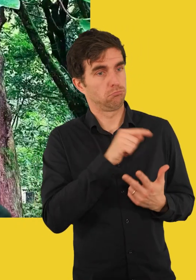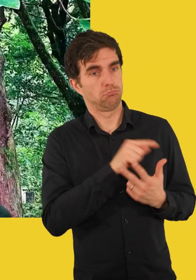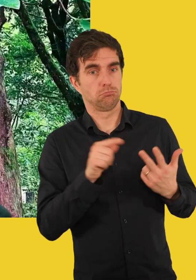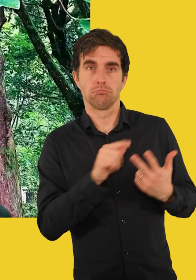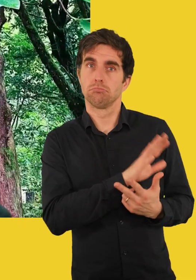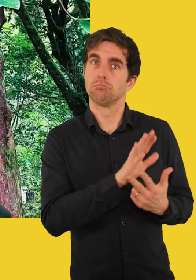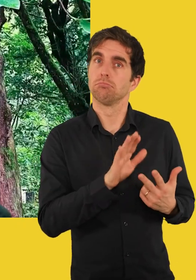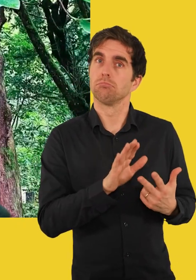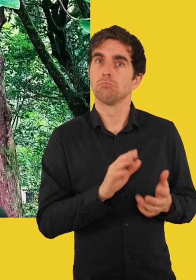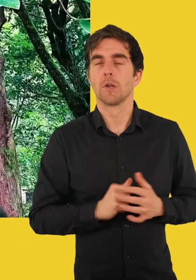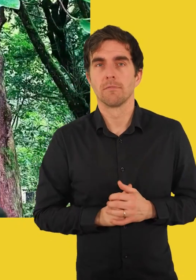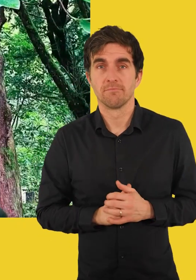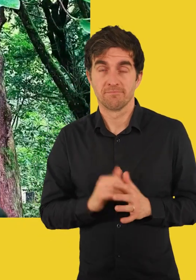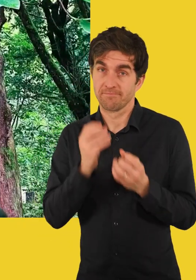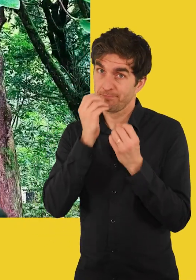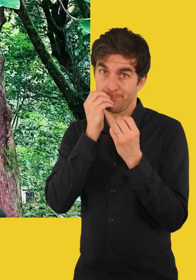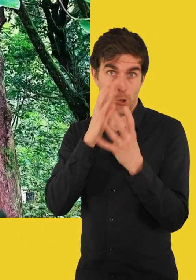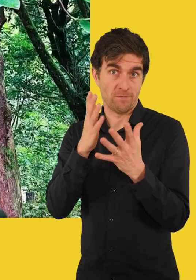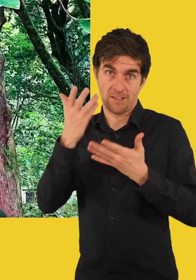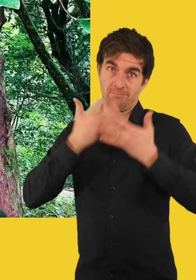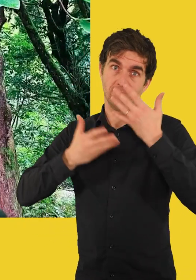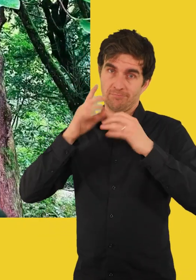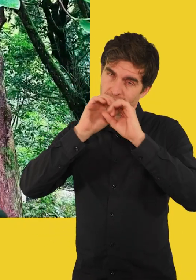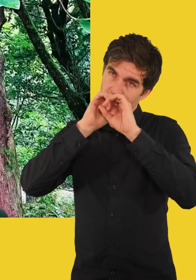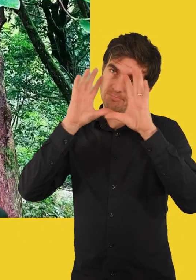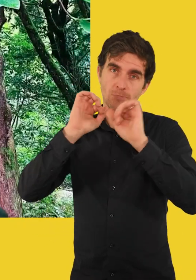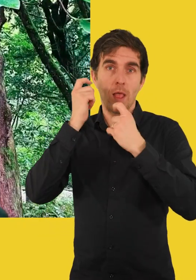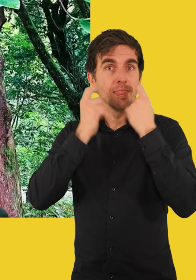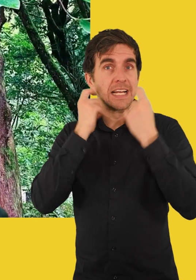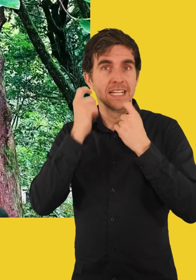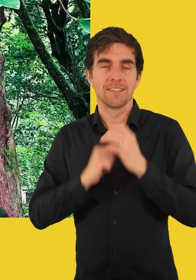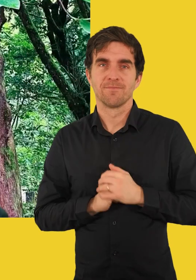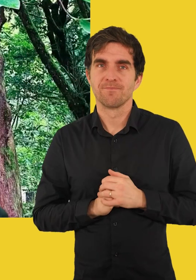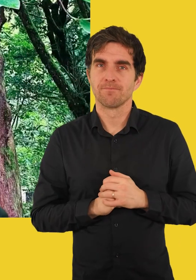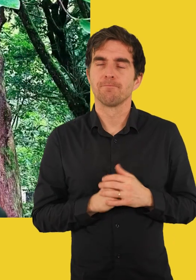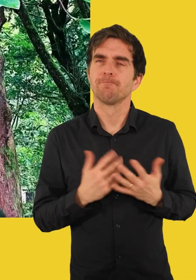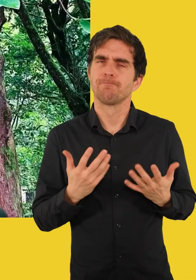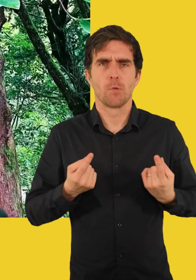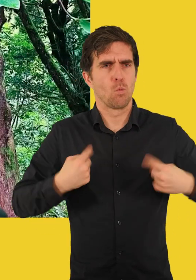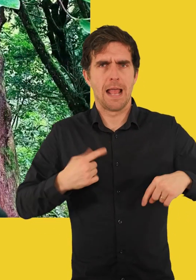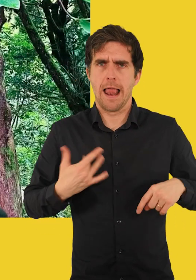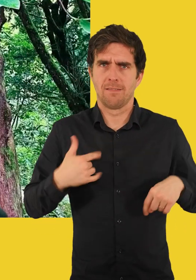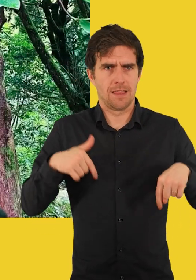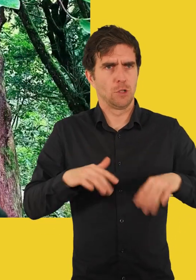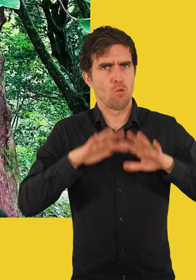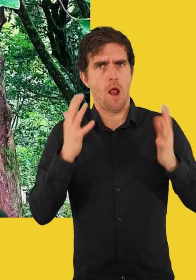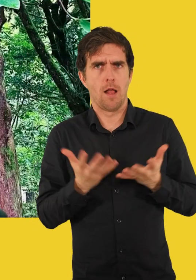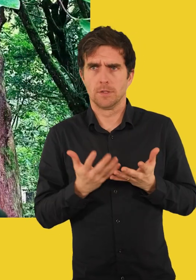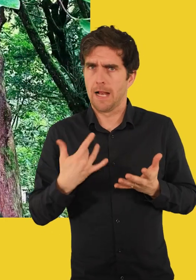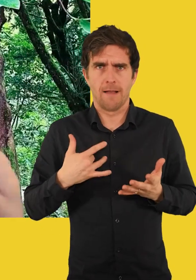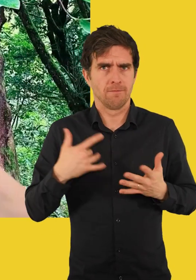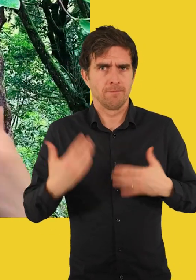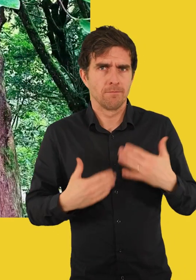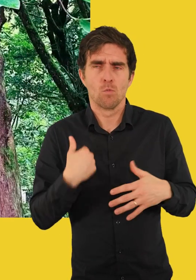me. Yeah, it's a really beautiful way of thinking about it, actually, Ink, because there's something about we live in the world that we live